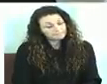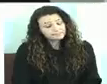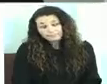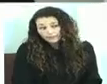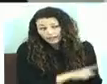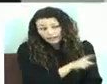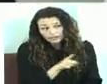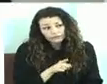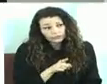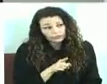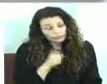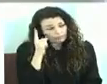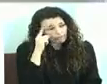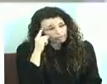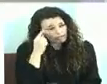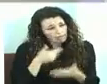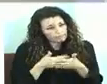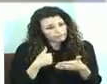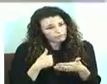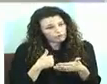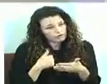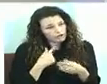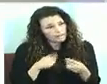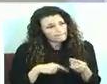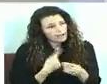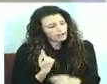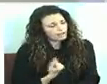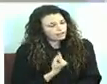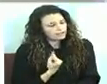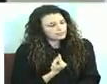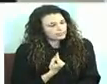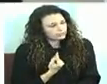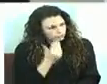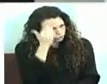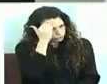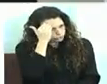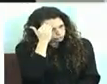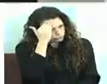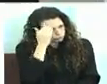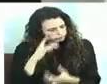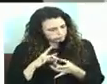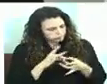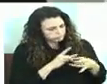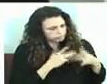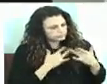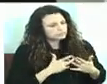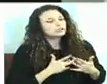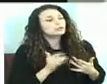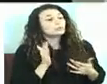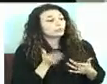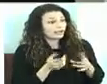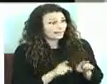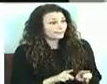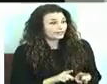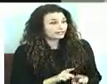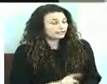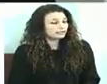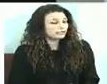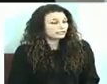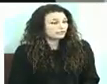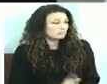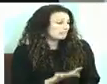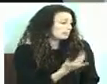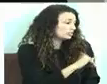Have you ever had a thought about something that you knew in your heart was going to happen for you? This could